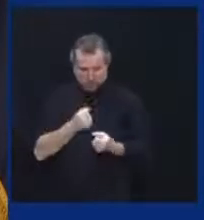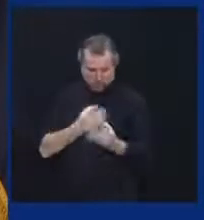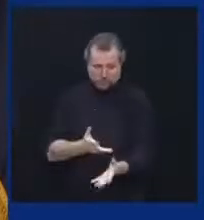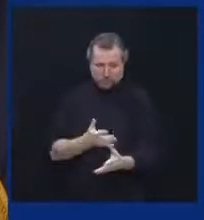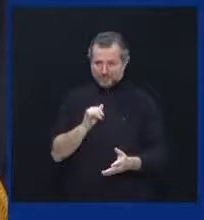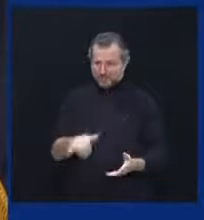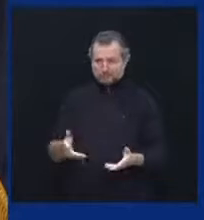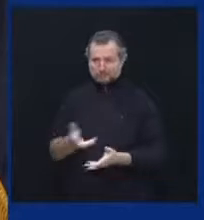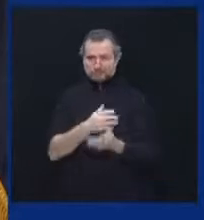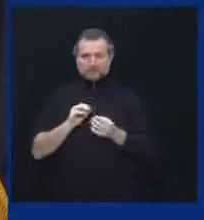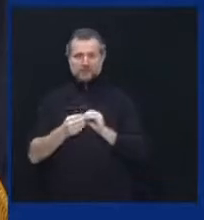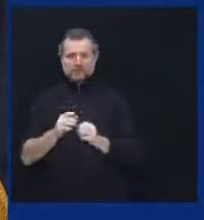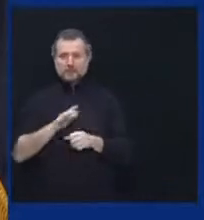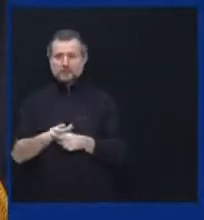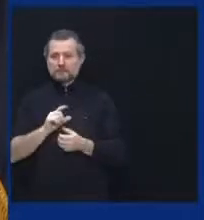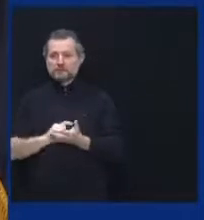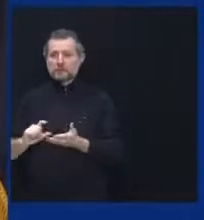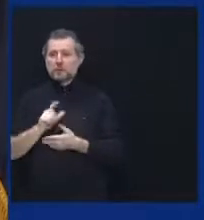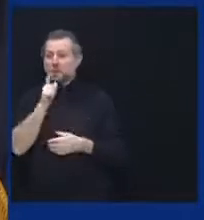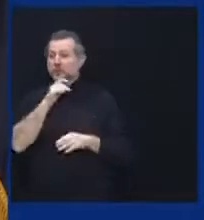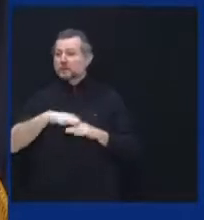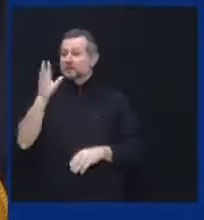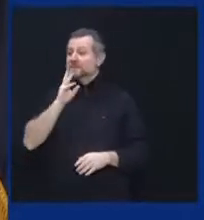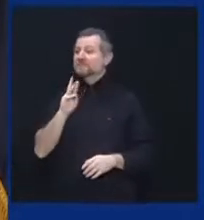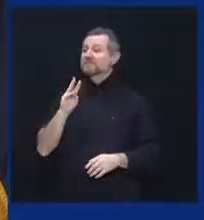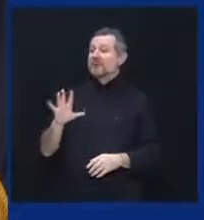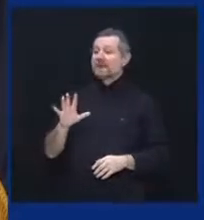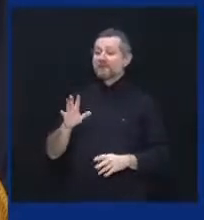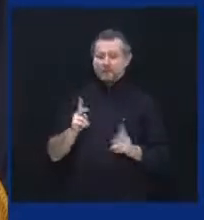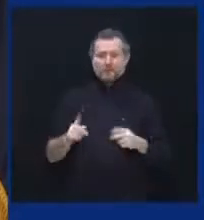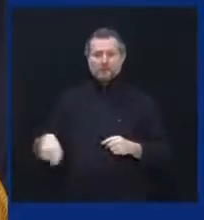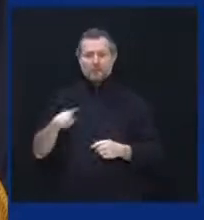those 65-year-olds who can't get a vaccine.